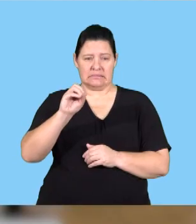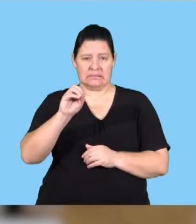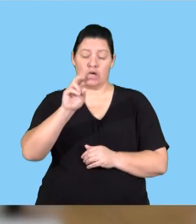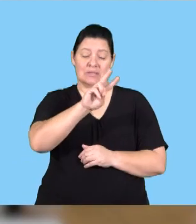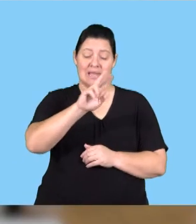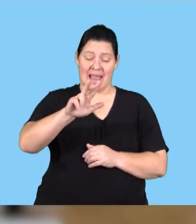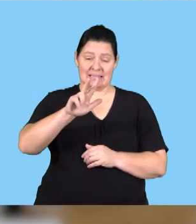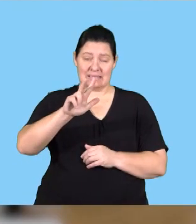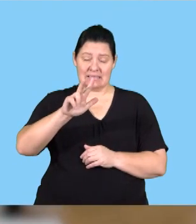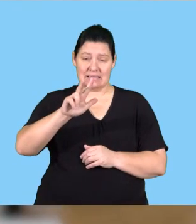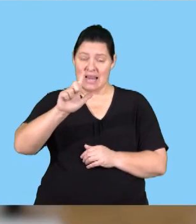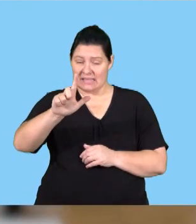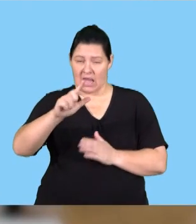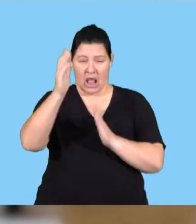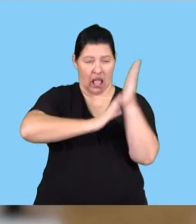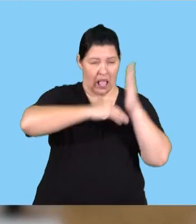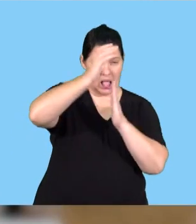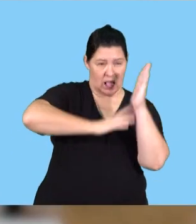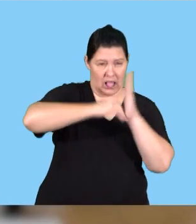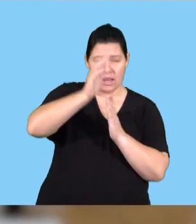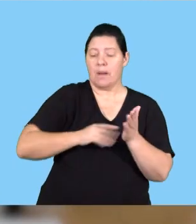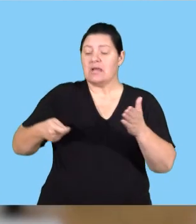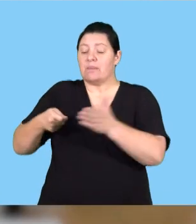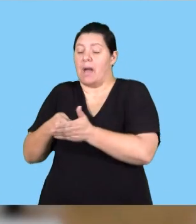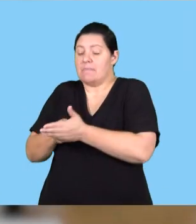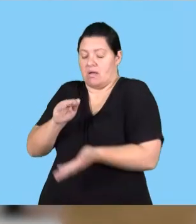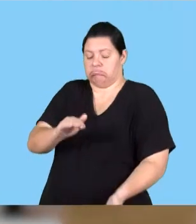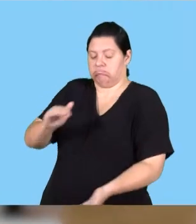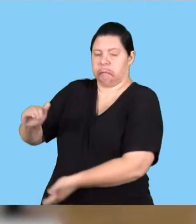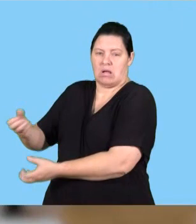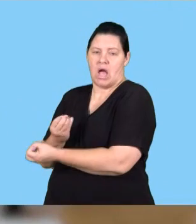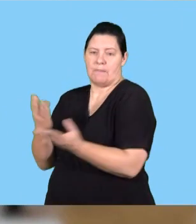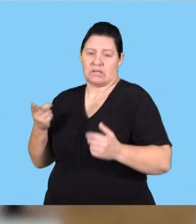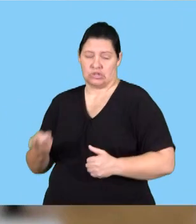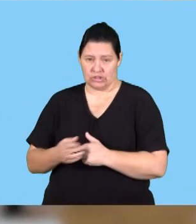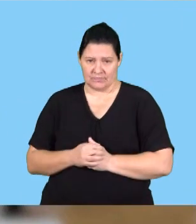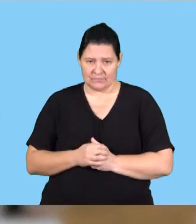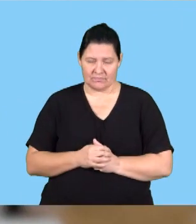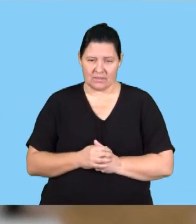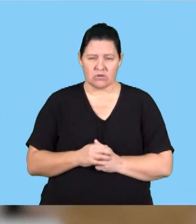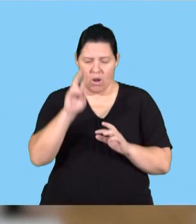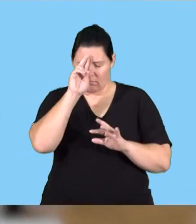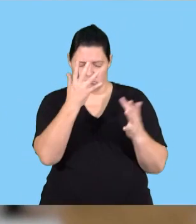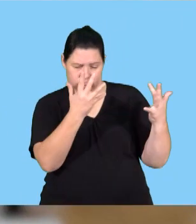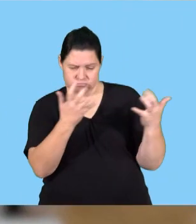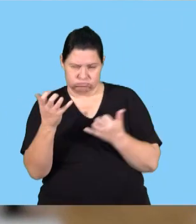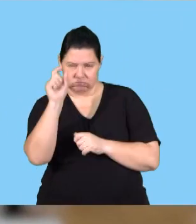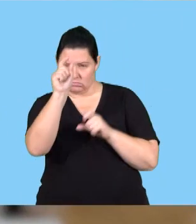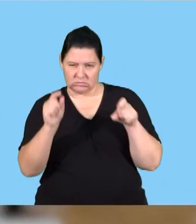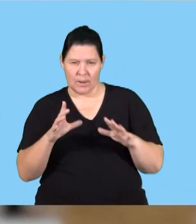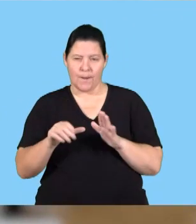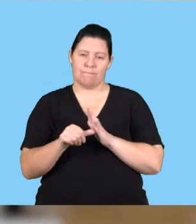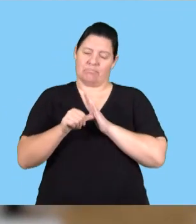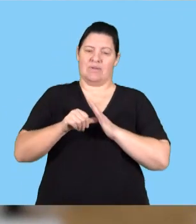I hope you will take this challenge. You will look at the notes of what you've done, and you will work it out and be proud